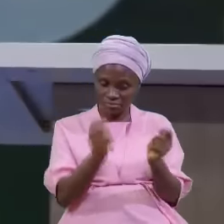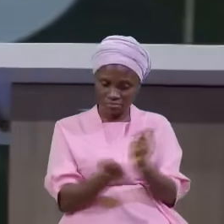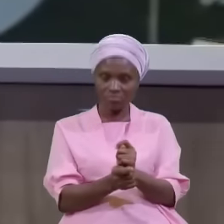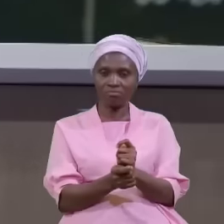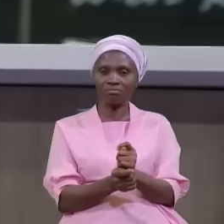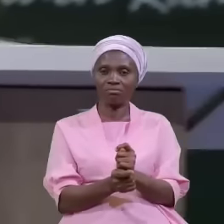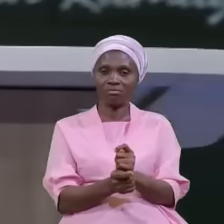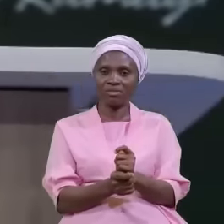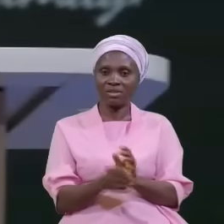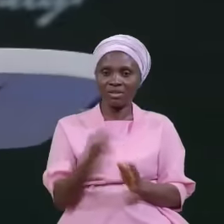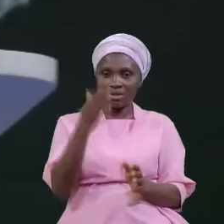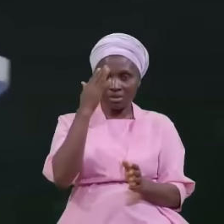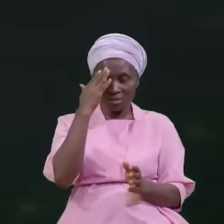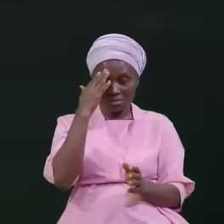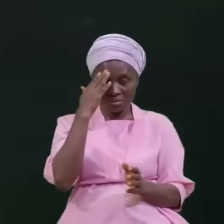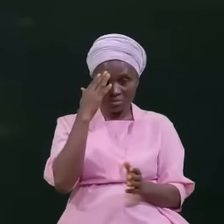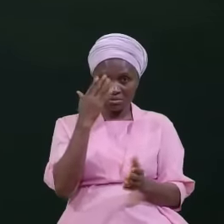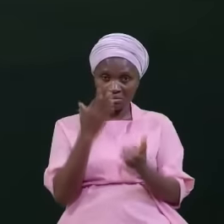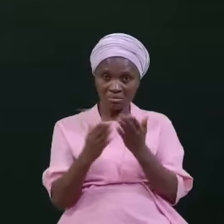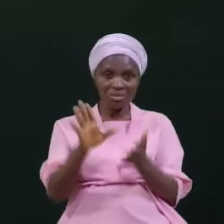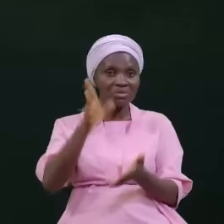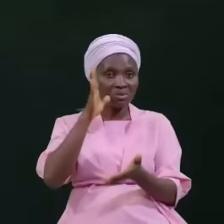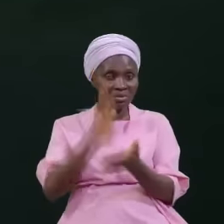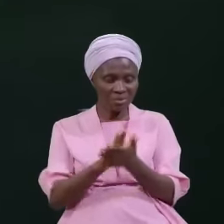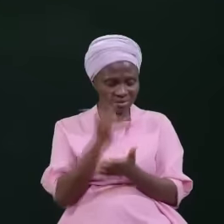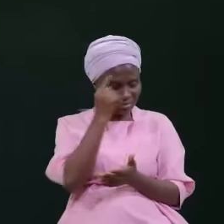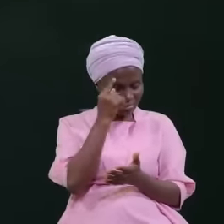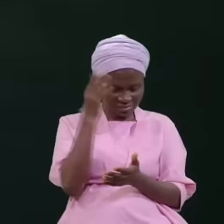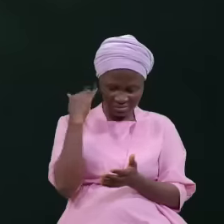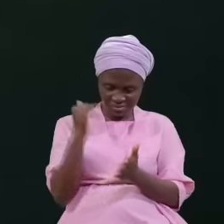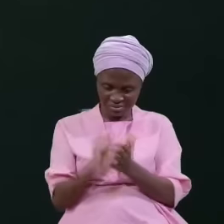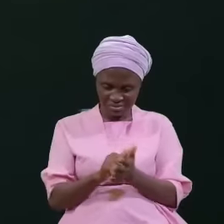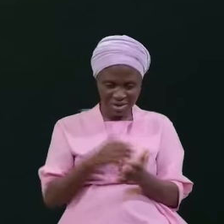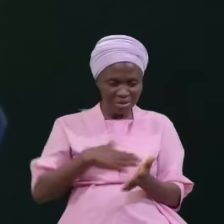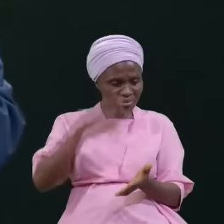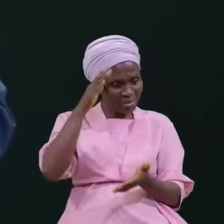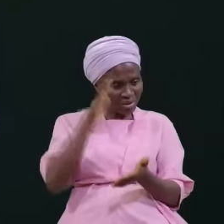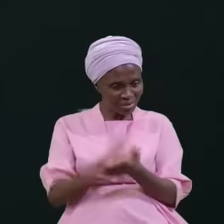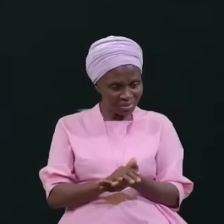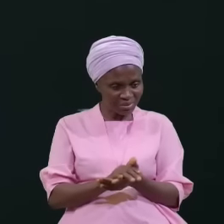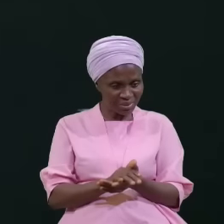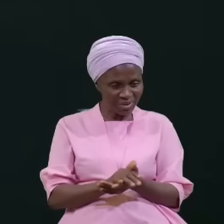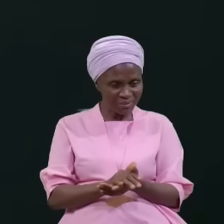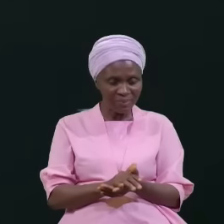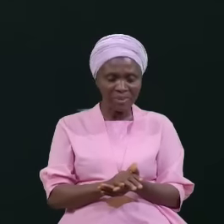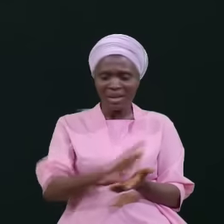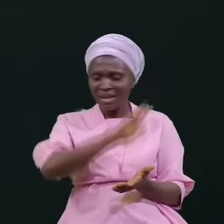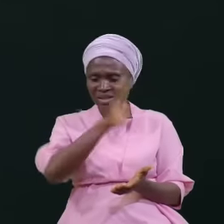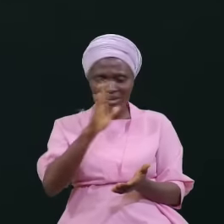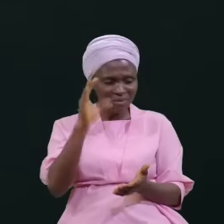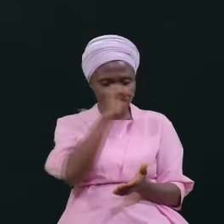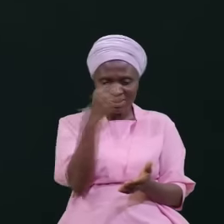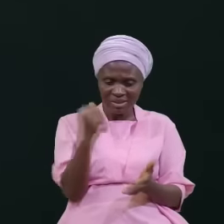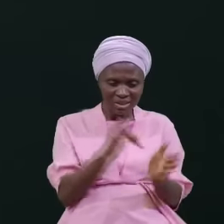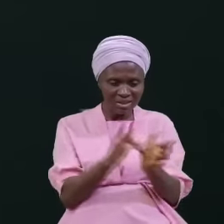been thinking, my husband never misses any Bible study, never misses any meeting in the church,